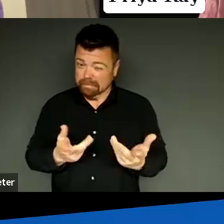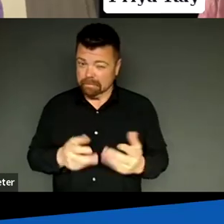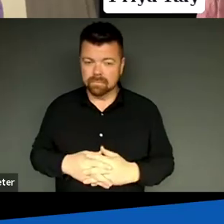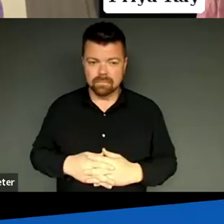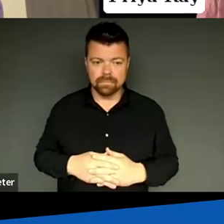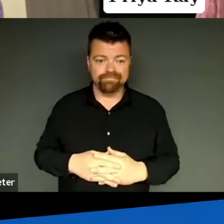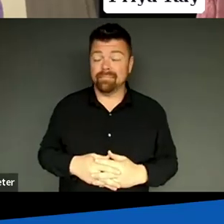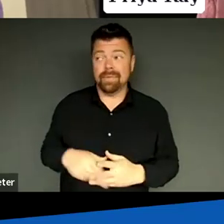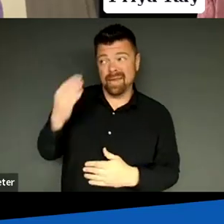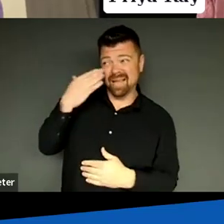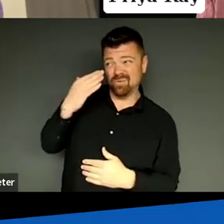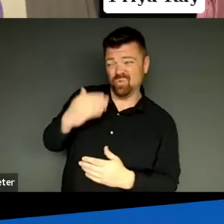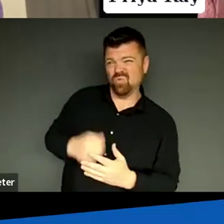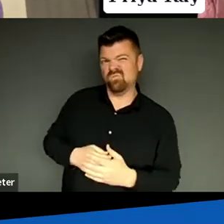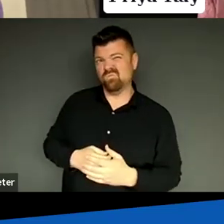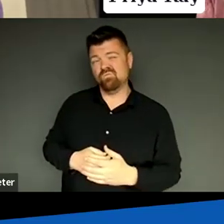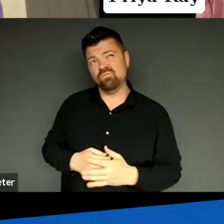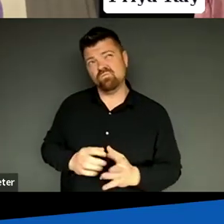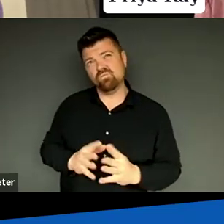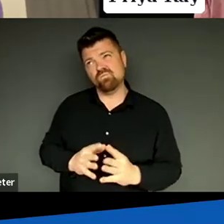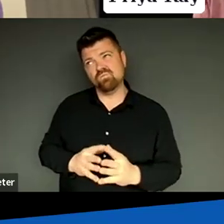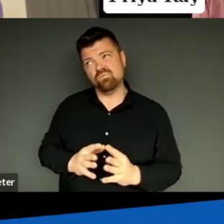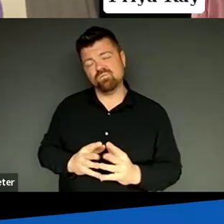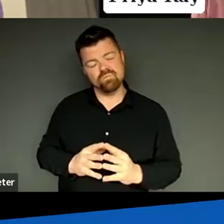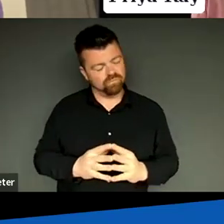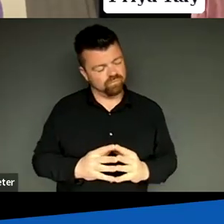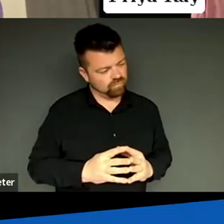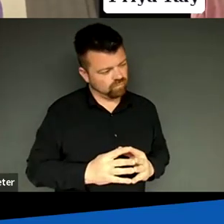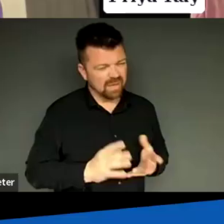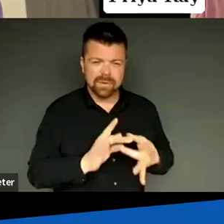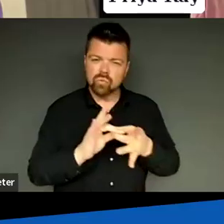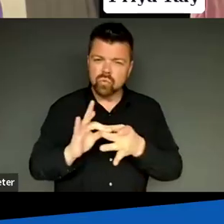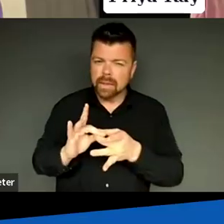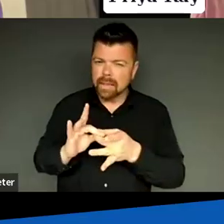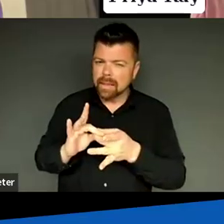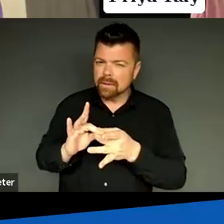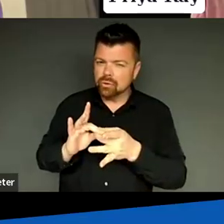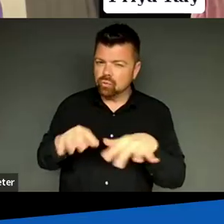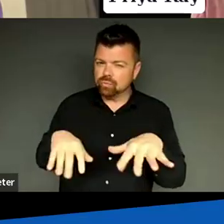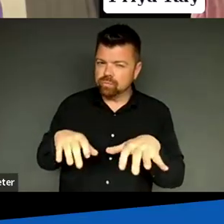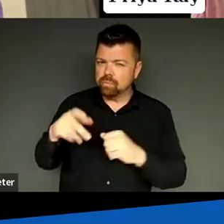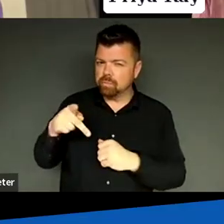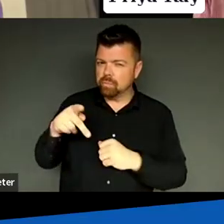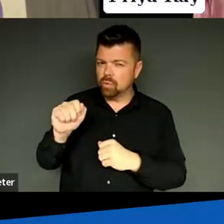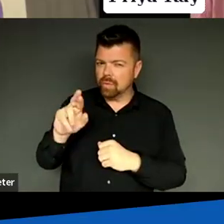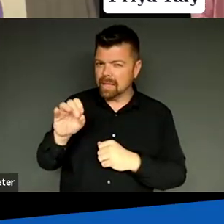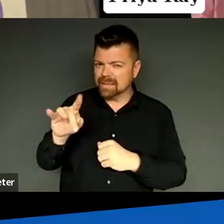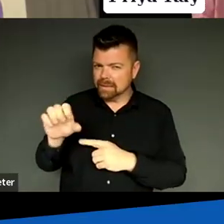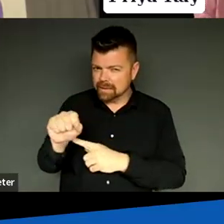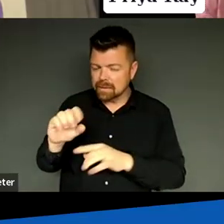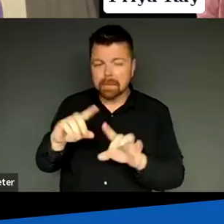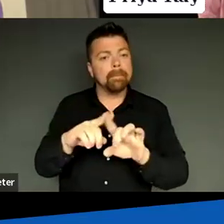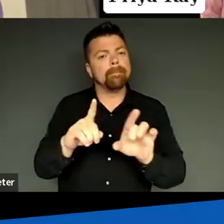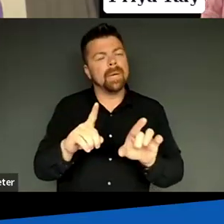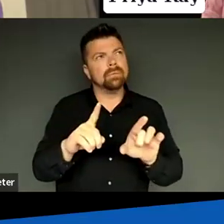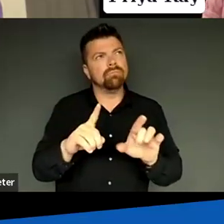Yeah, I don't know if that's necessarily like something that is related to paralysis, but yeah, aging things